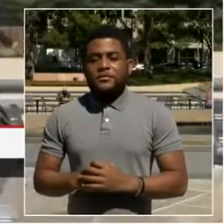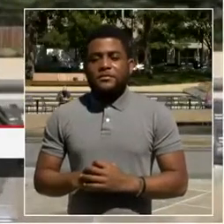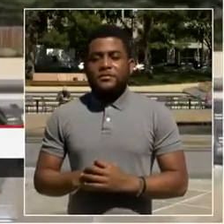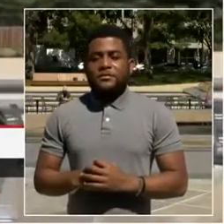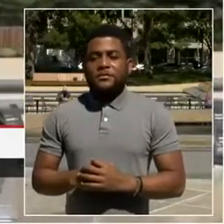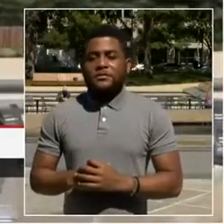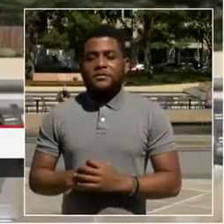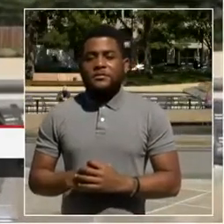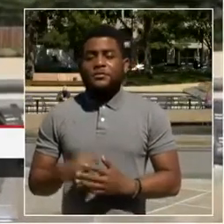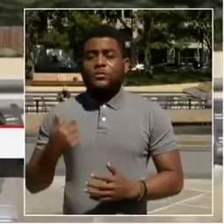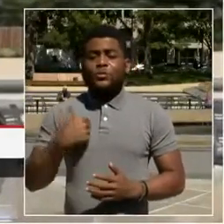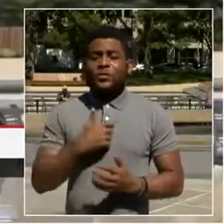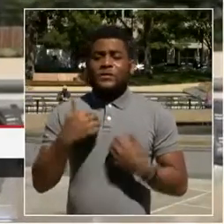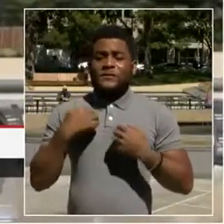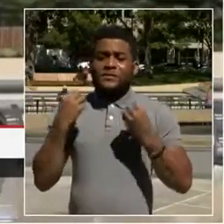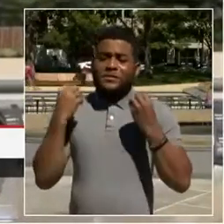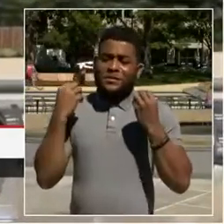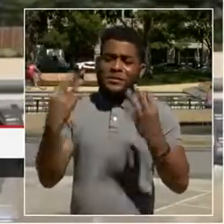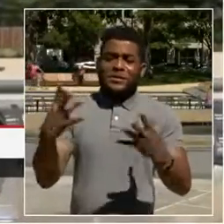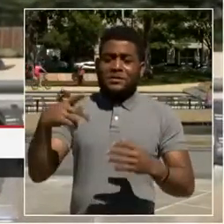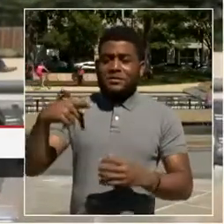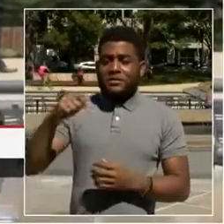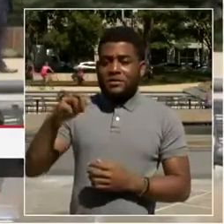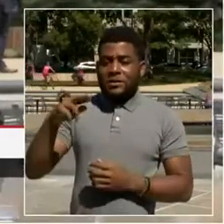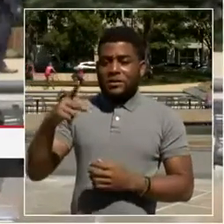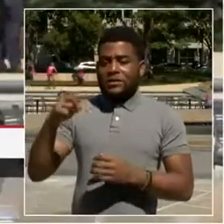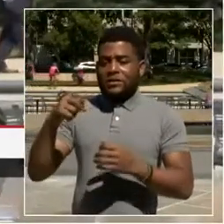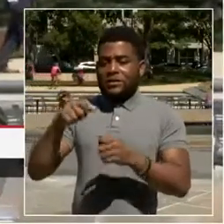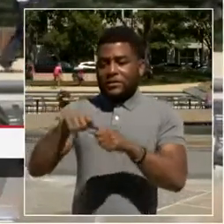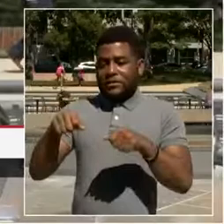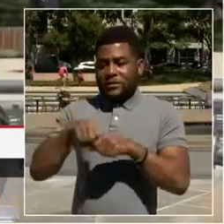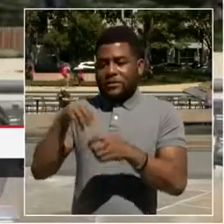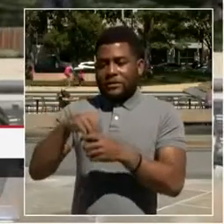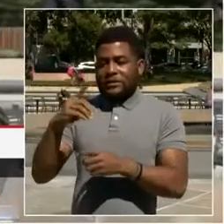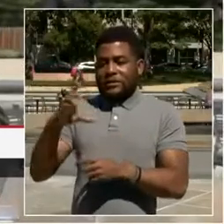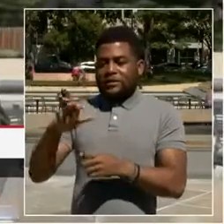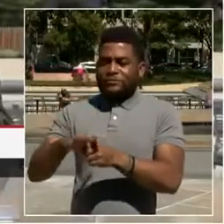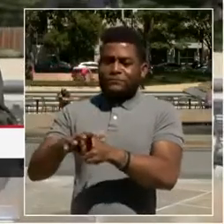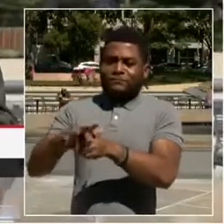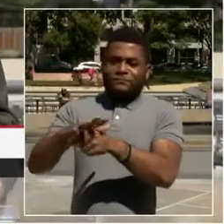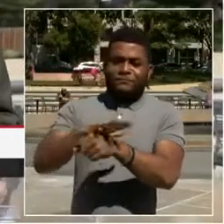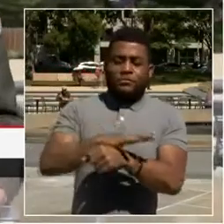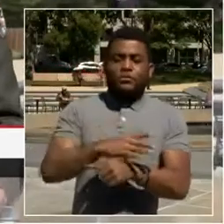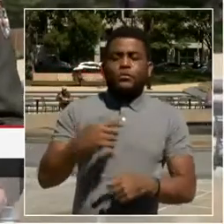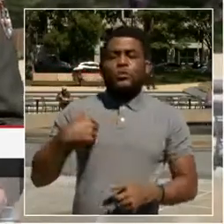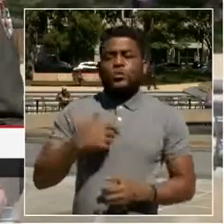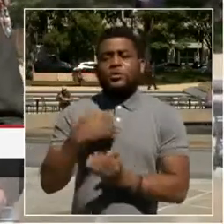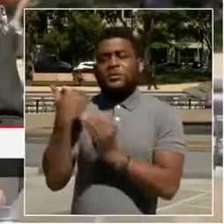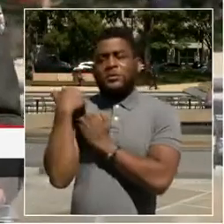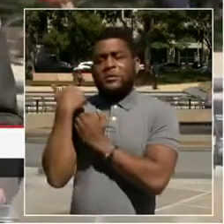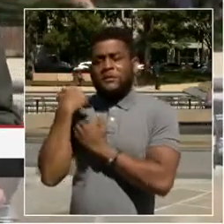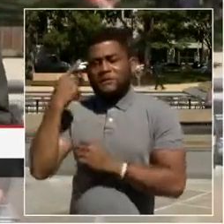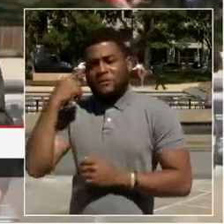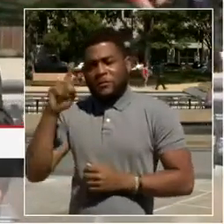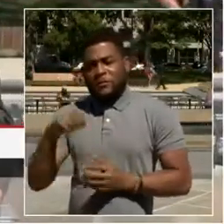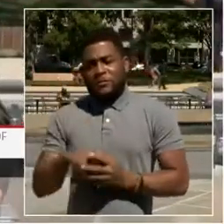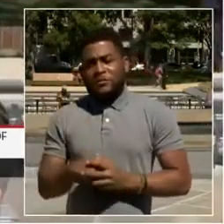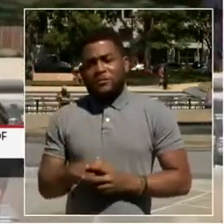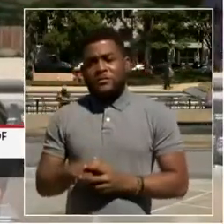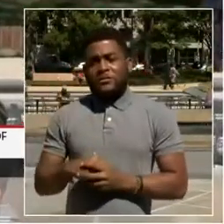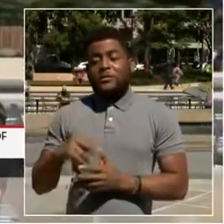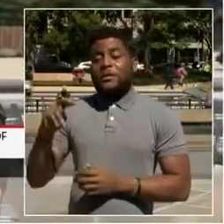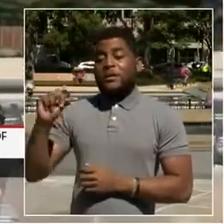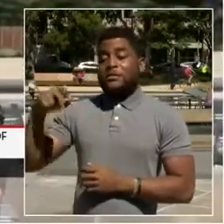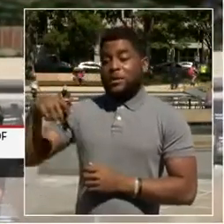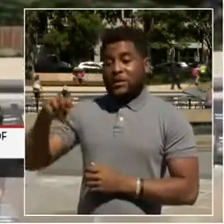areas north of Constitution Avenue, including Franklin Park. The National Park Service has a unique role in the nation's